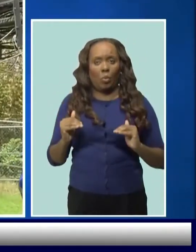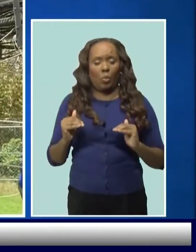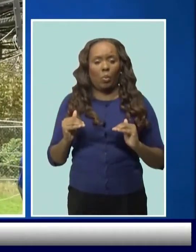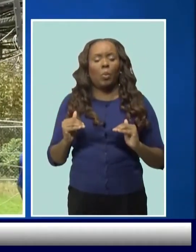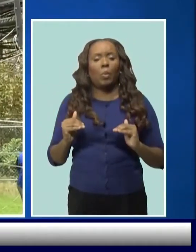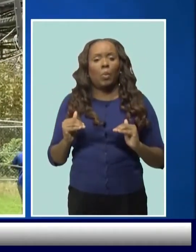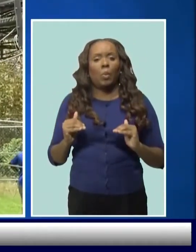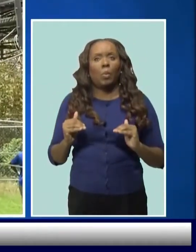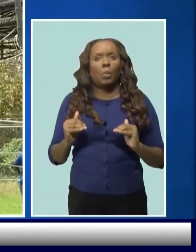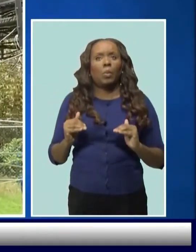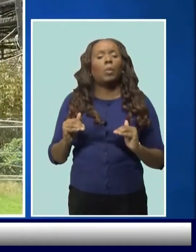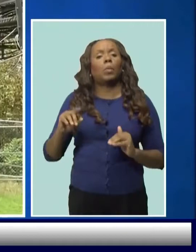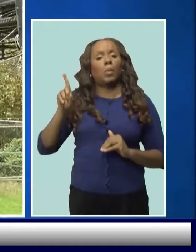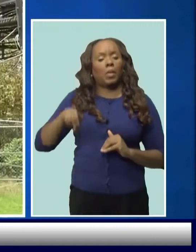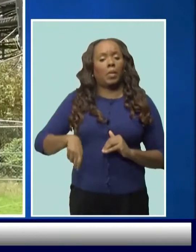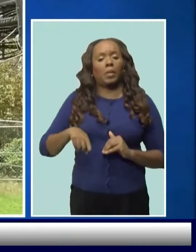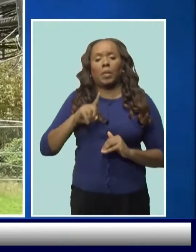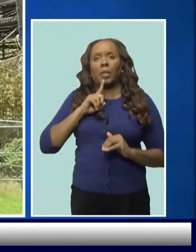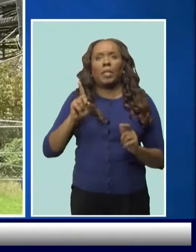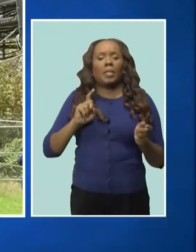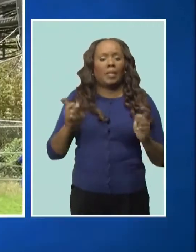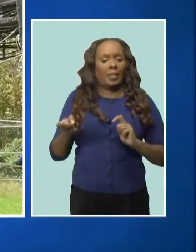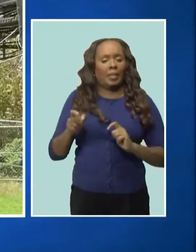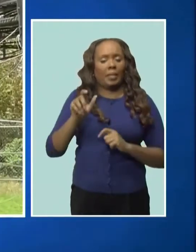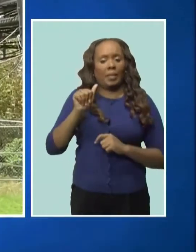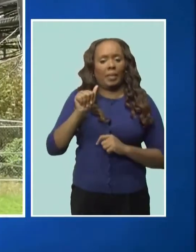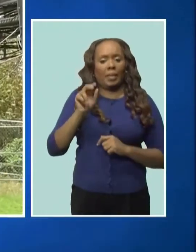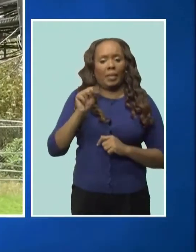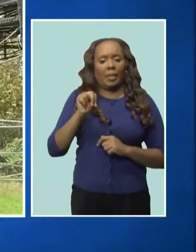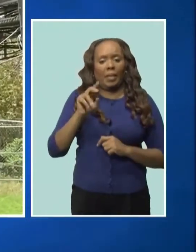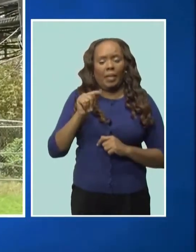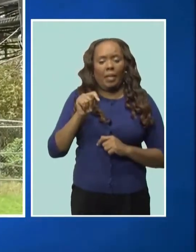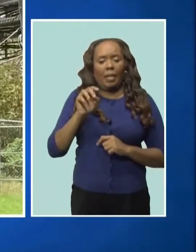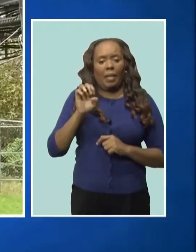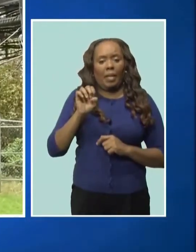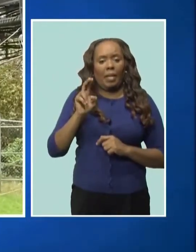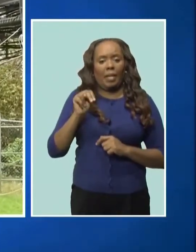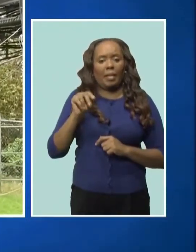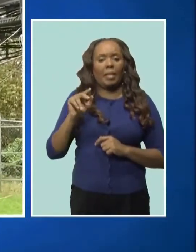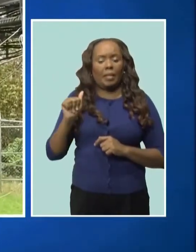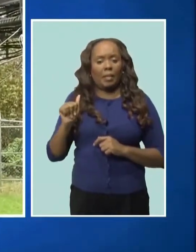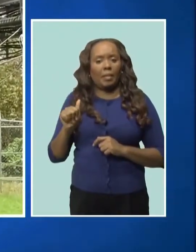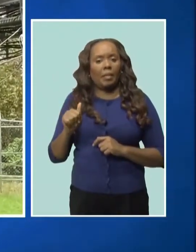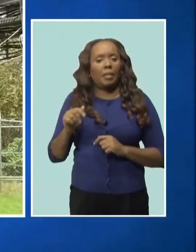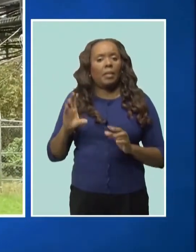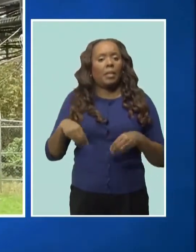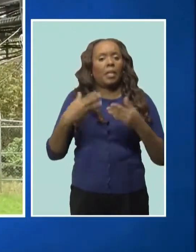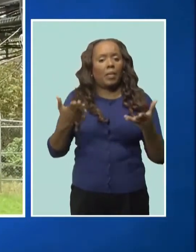it's best that we change out the antennas around this time so that we give the customers a better